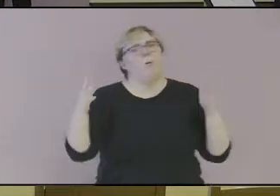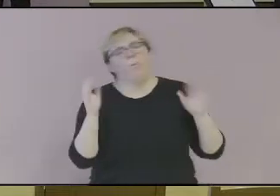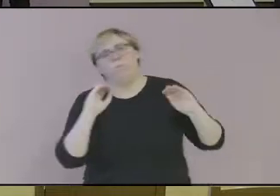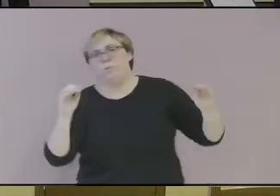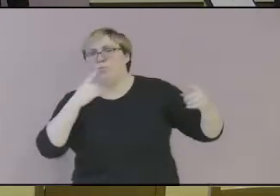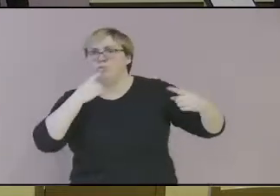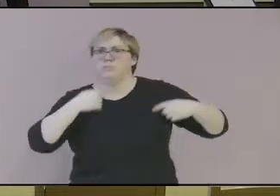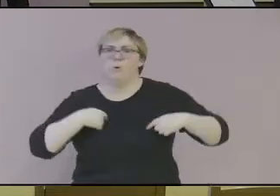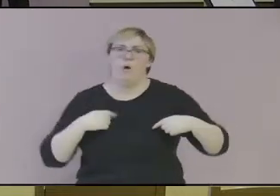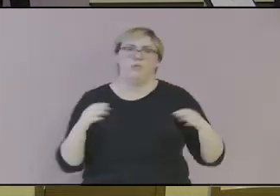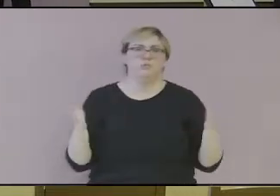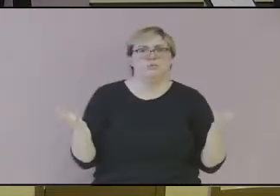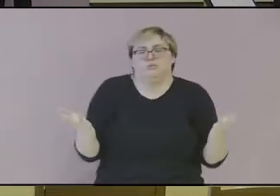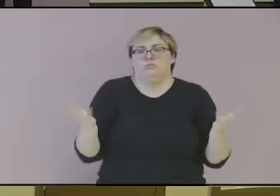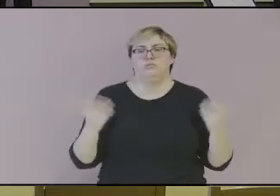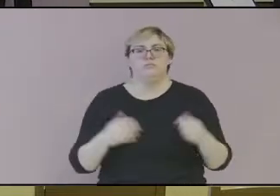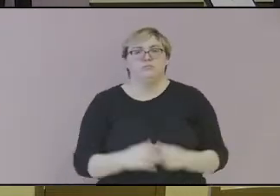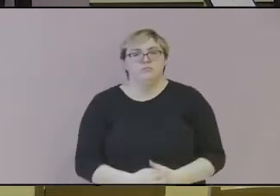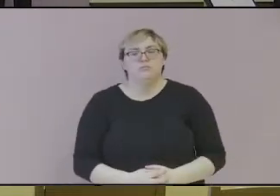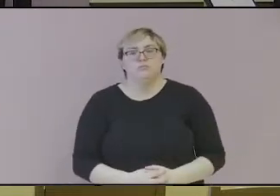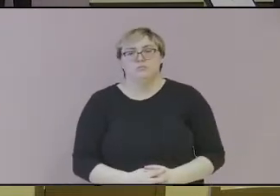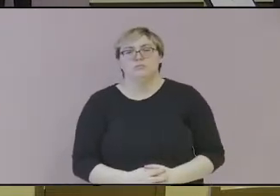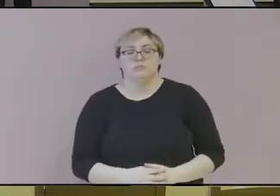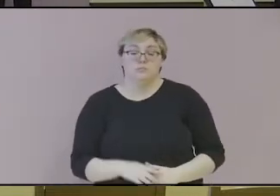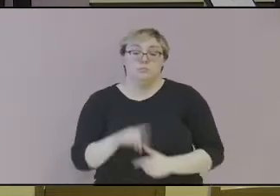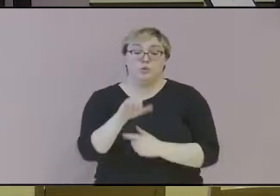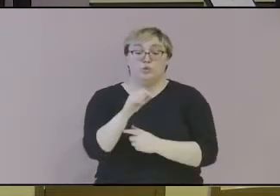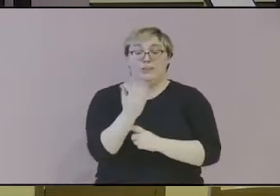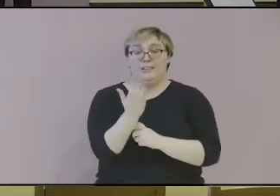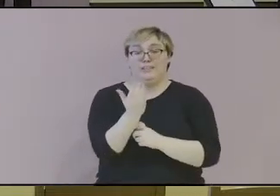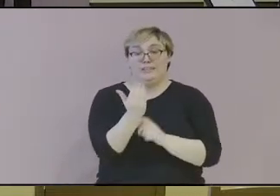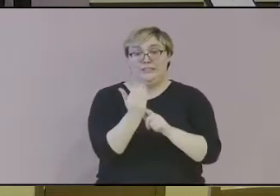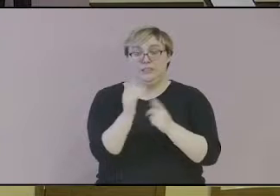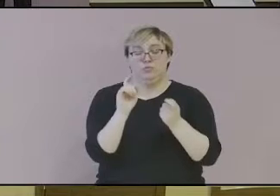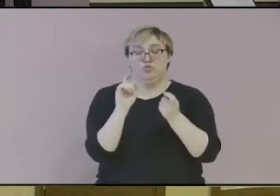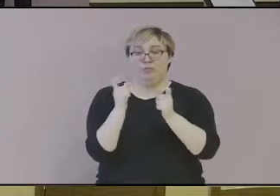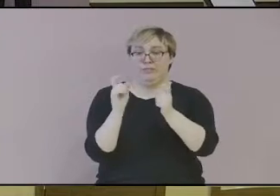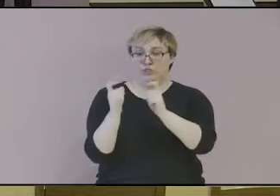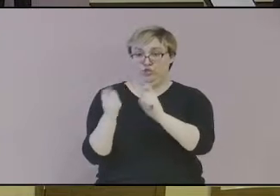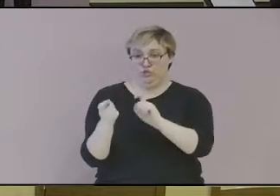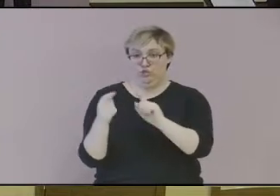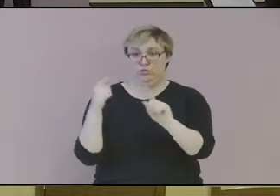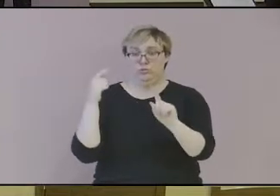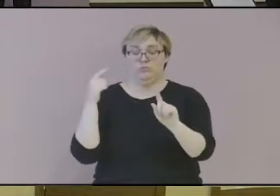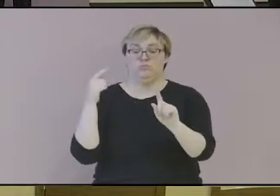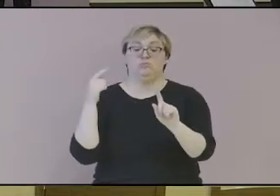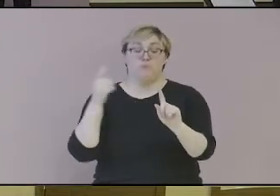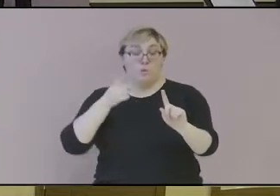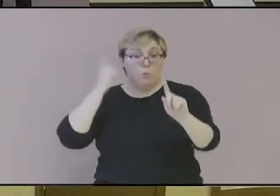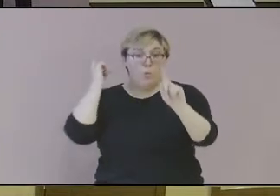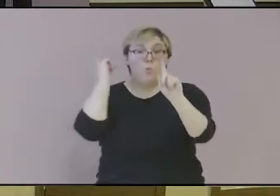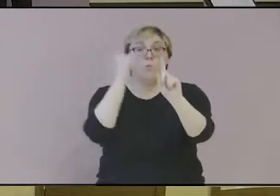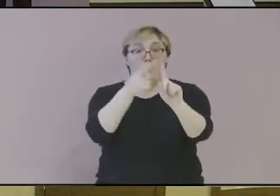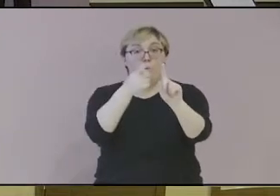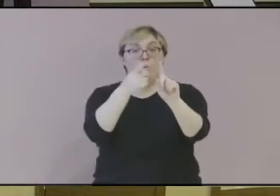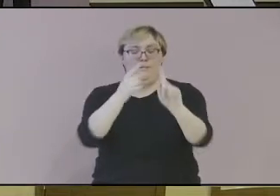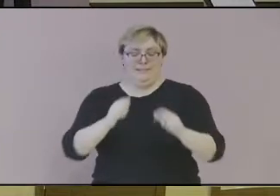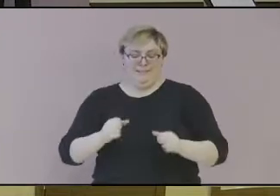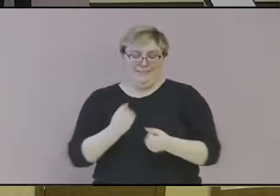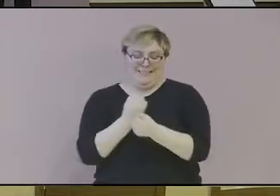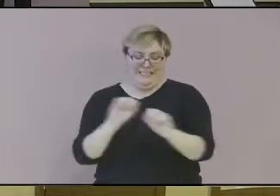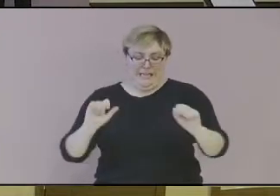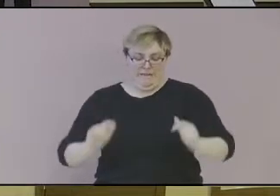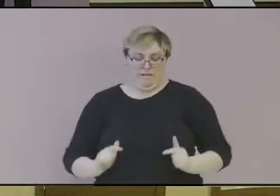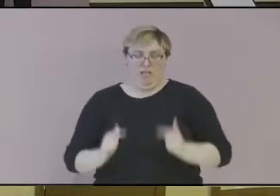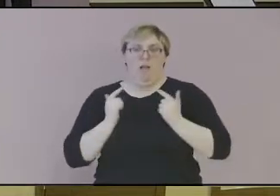The 2015 revision ended up maintaining the overarching goal of saving the most lives. Again, this was chaired by,